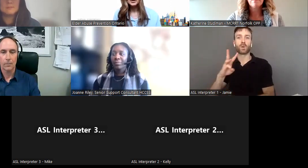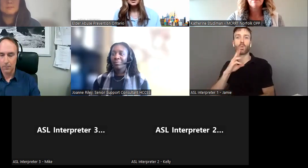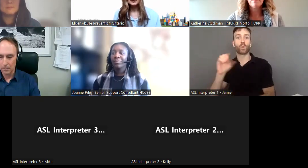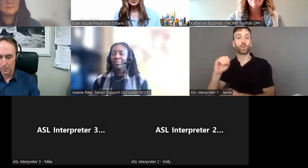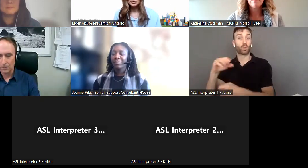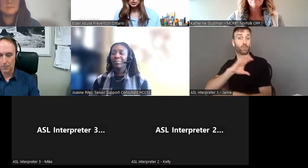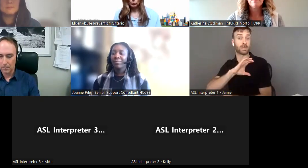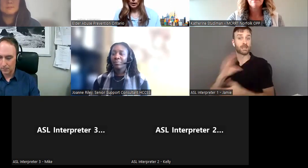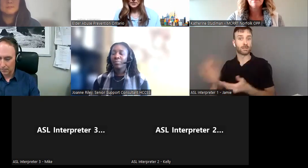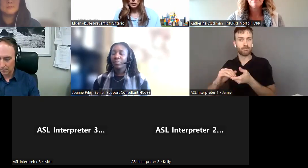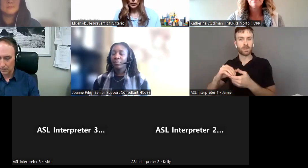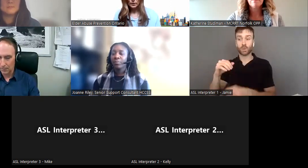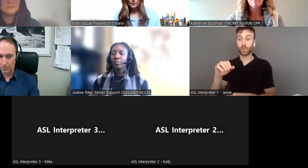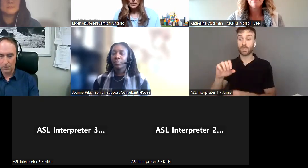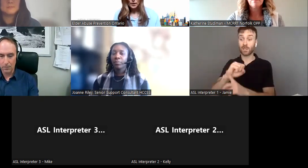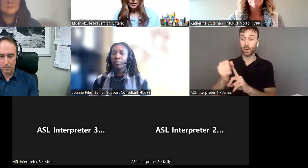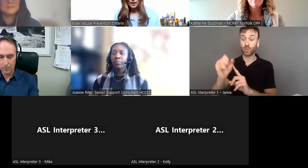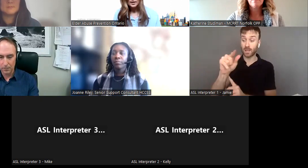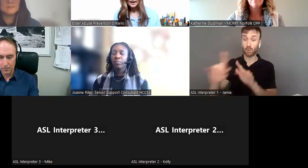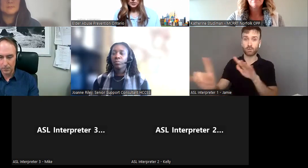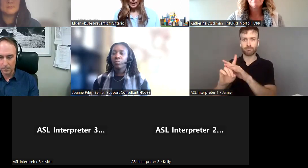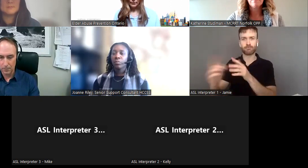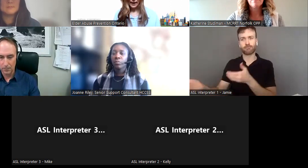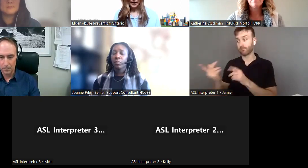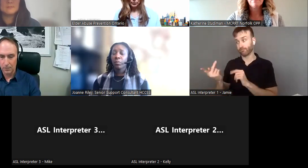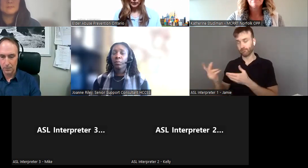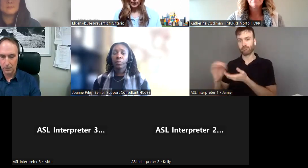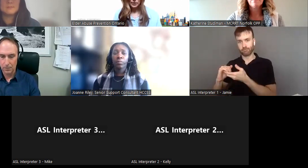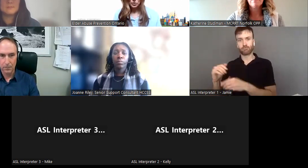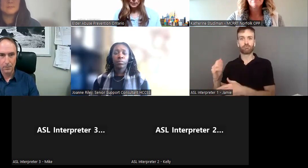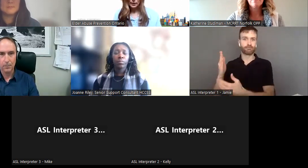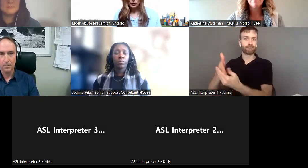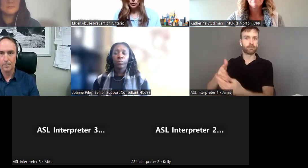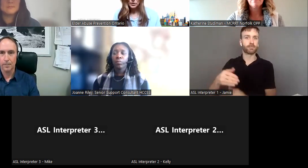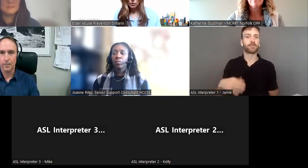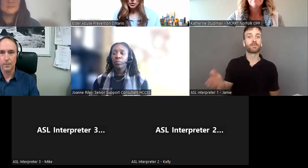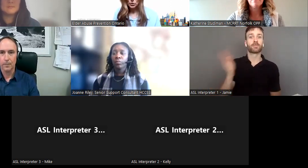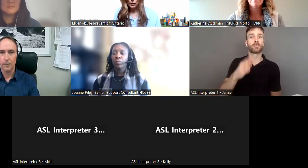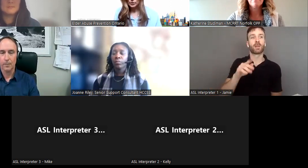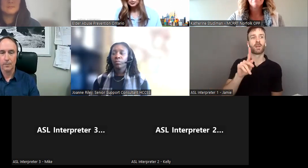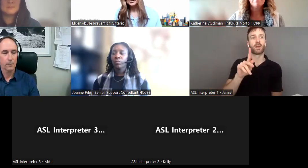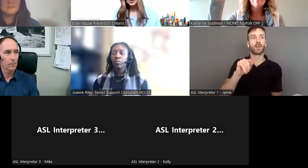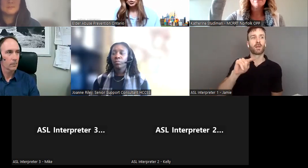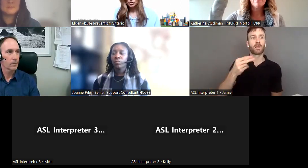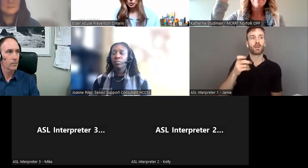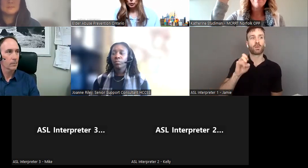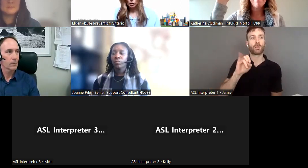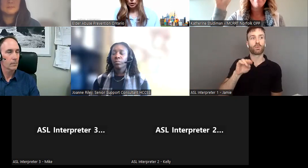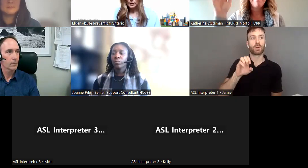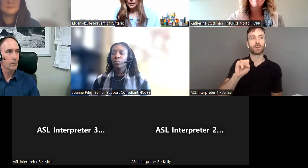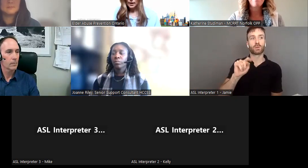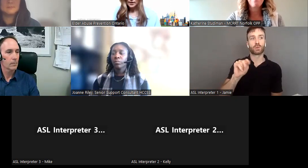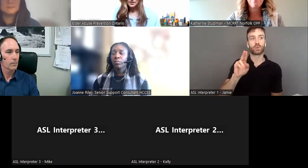when situations of abuse do arise as well. Next, we have Katherine Studiman, who is also, she's a registered